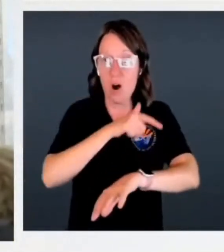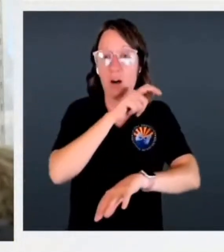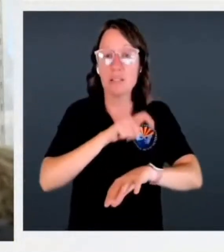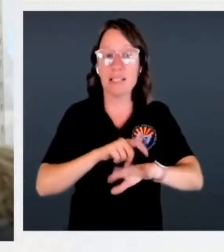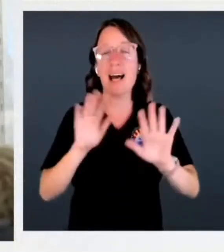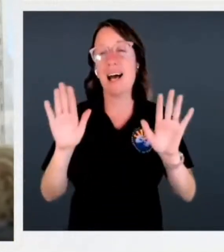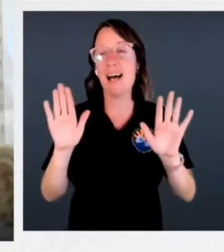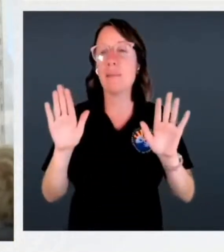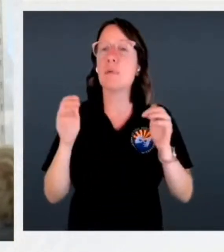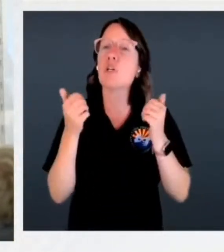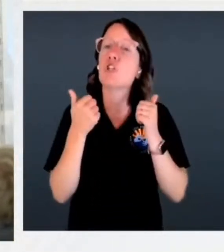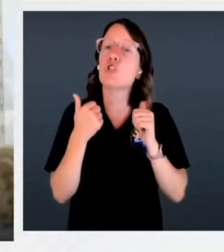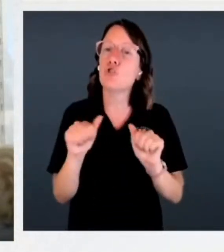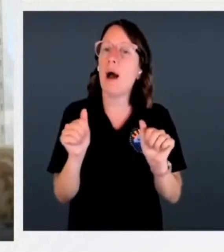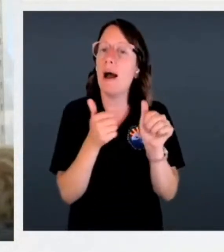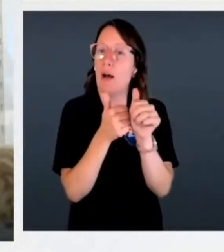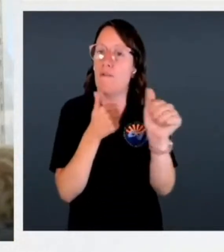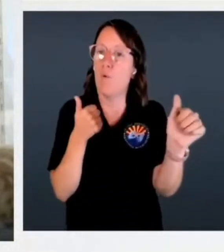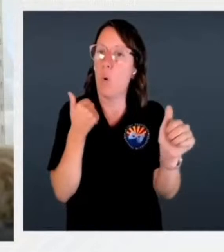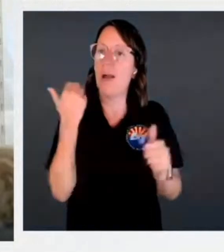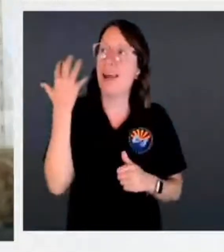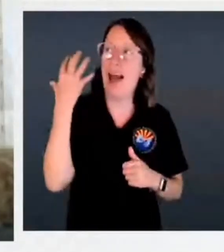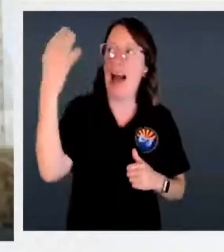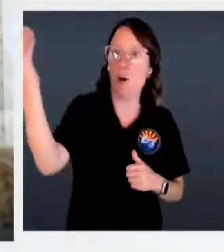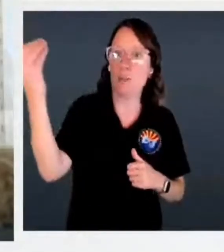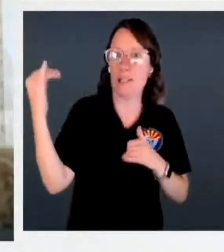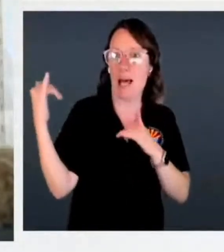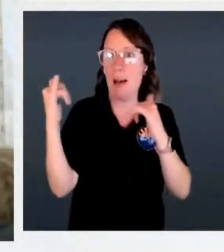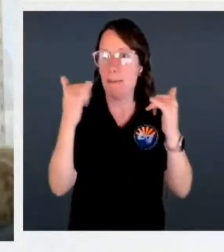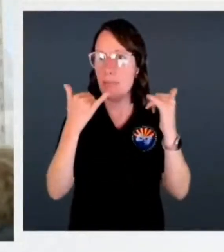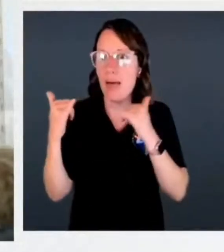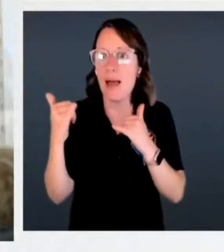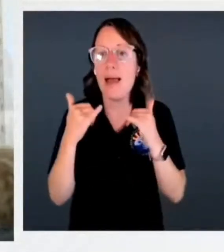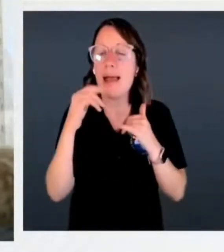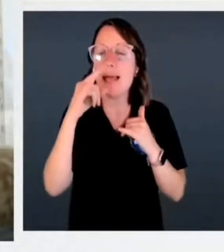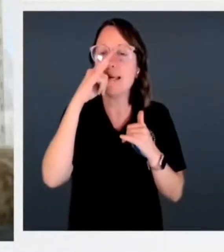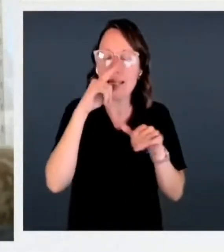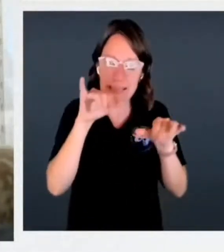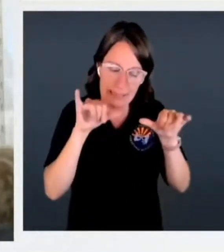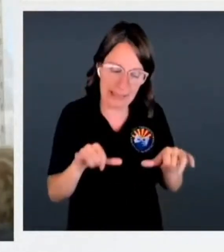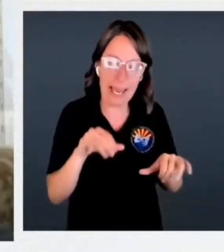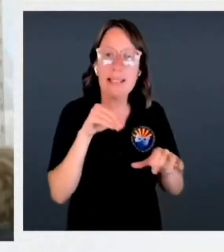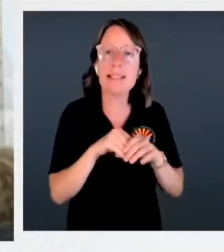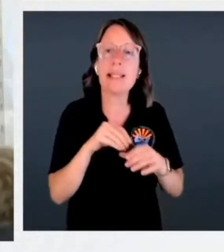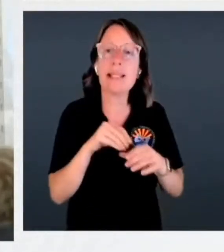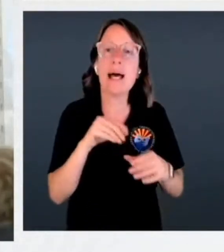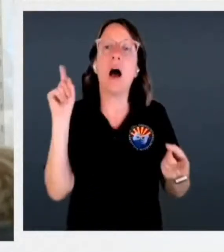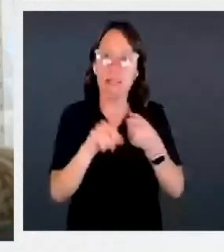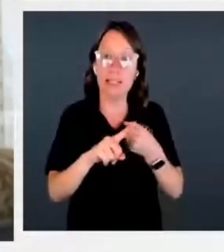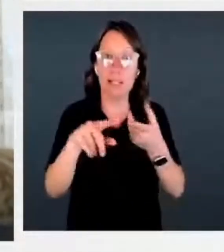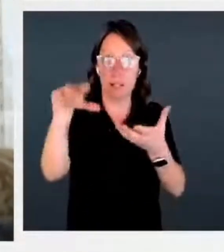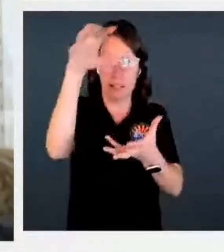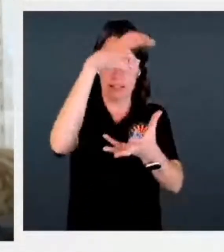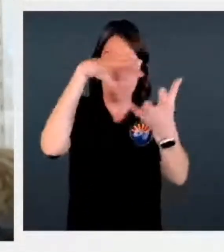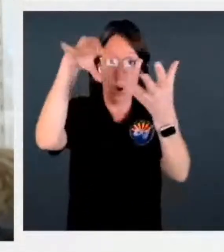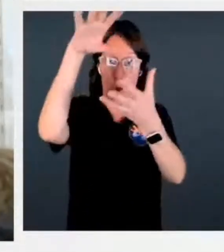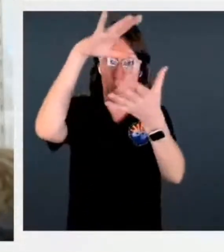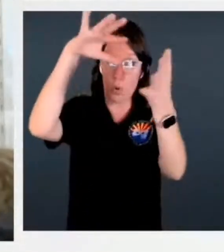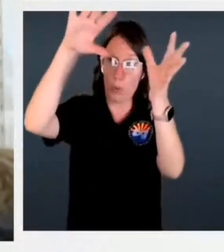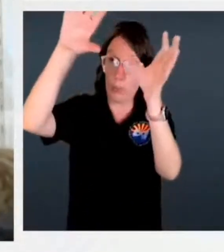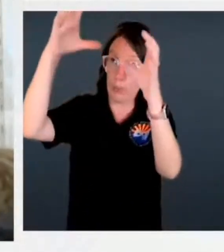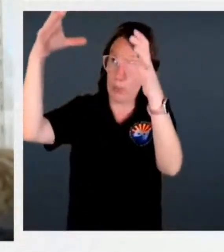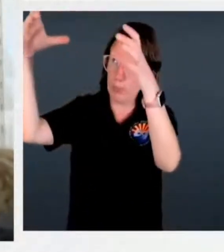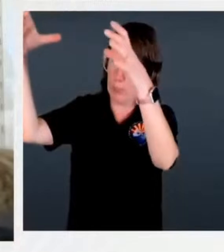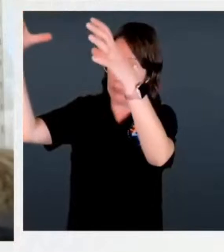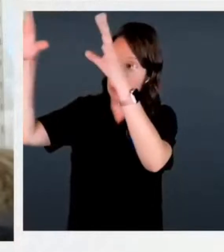outdoor activities, letting the kids go outside when the smoke has lifted and cleared a little bit, because stress and